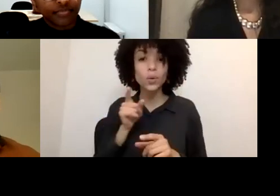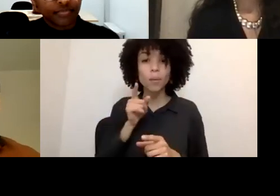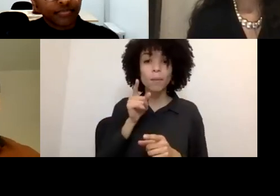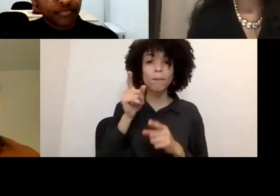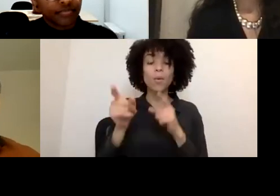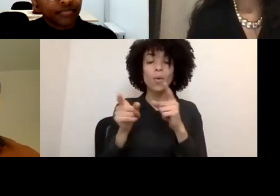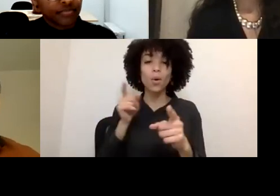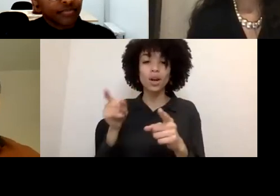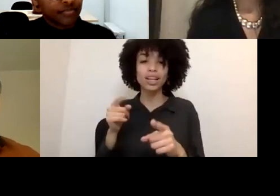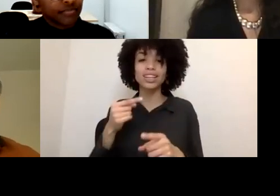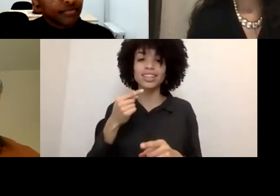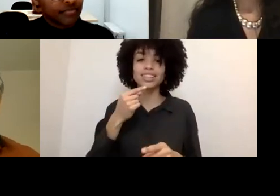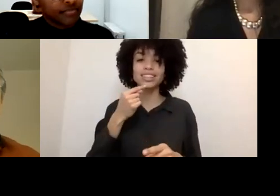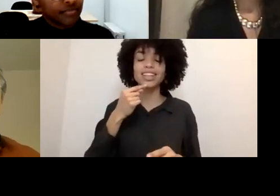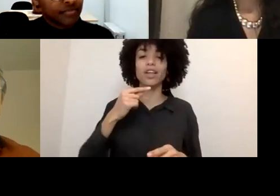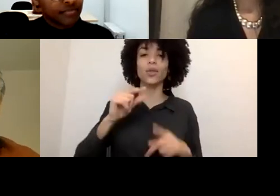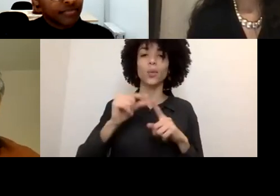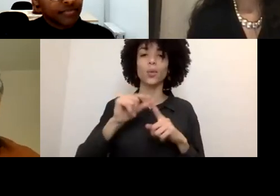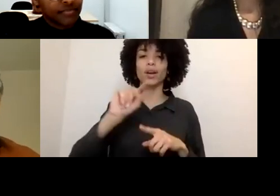the word in Chinese, that.